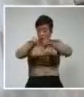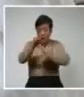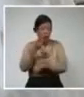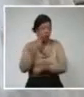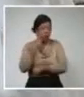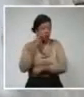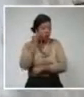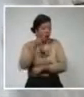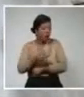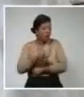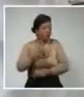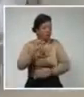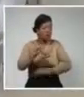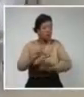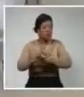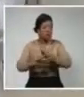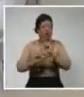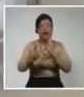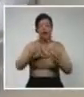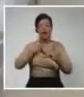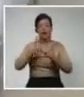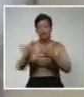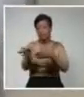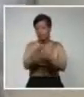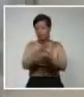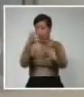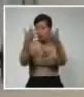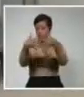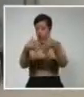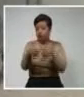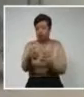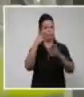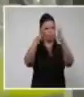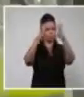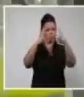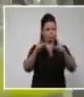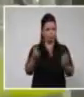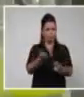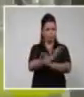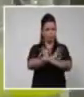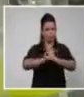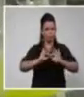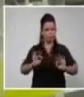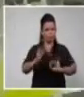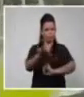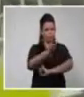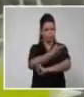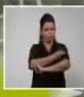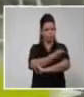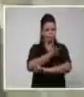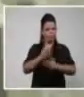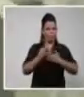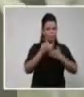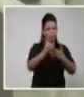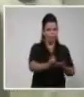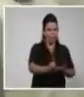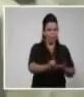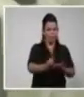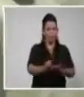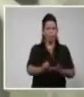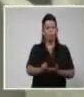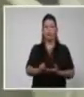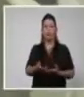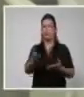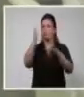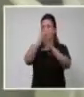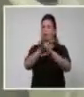the so-called underdeveloped countries. In addition, the government intends to donate the formulation of the vaccine